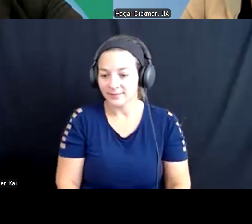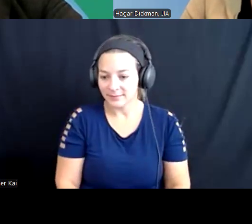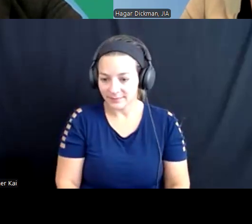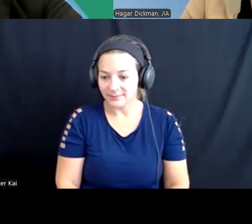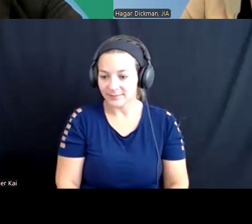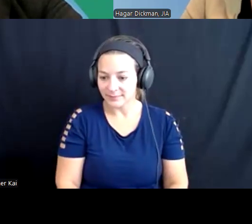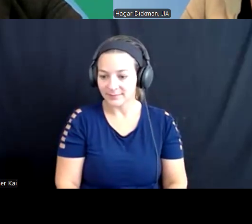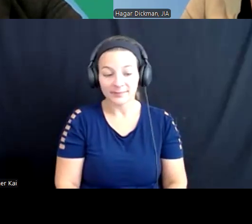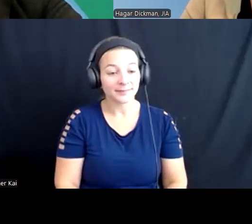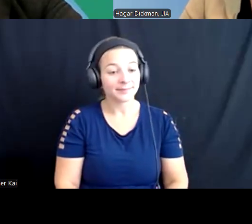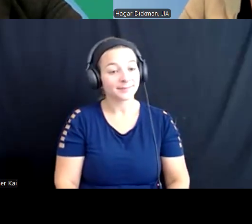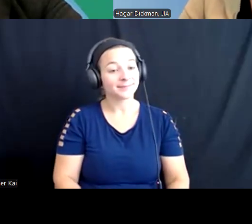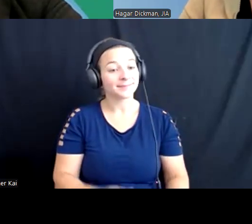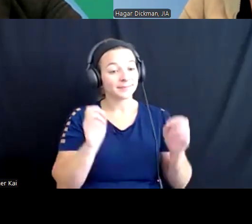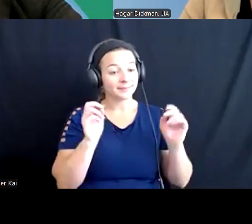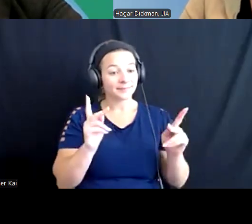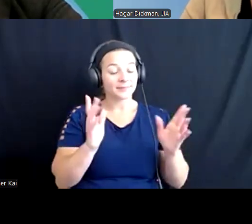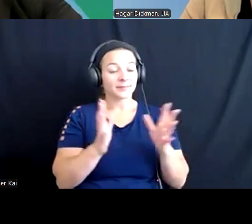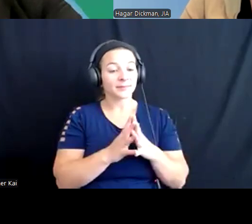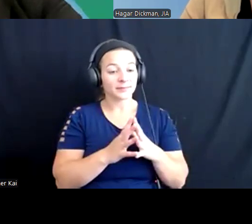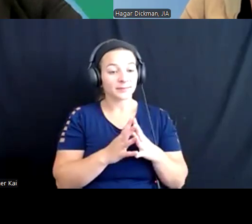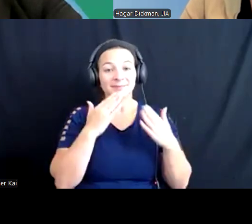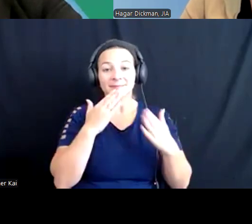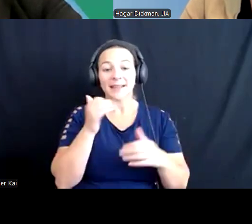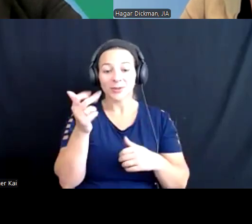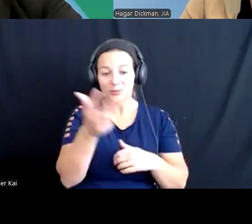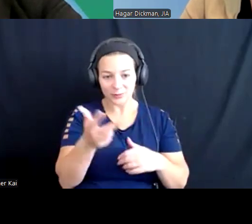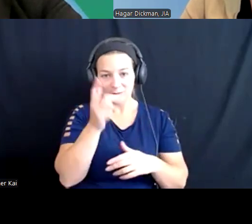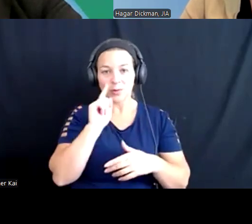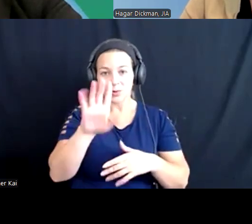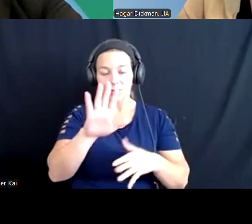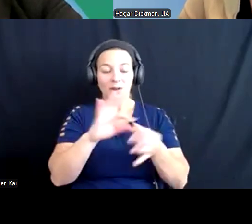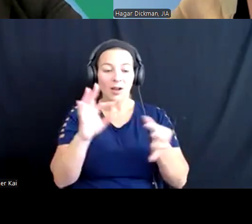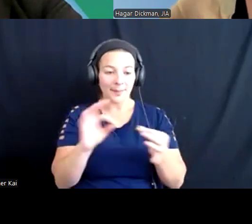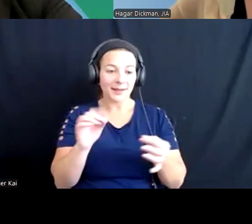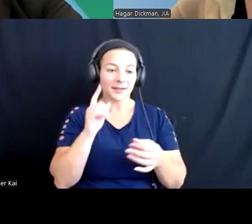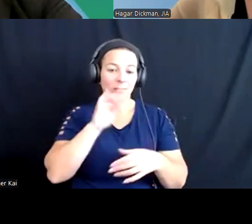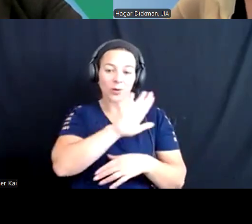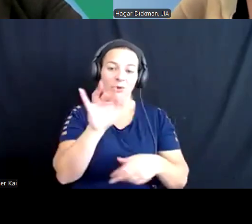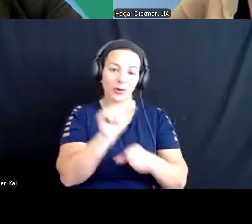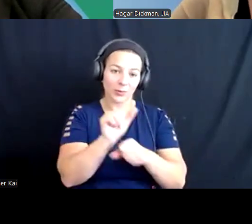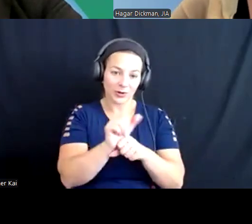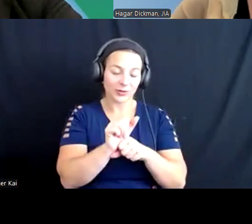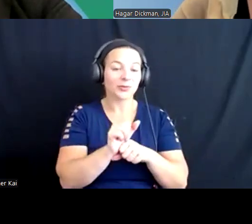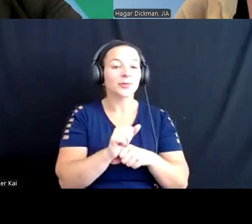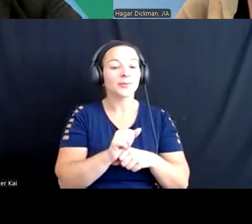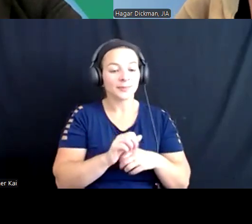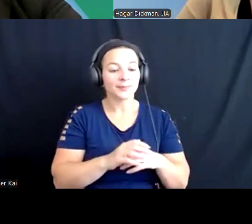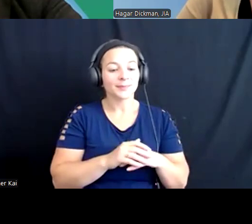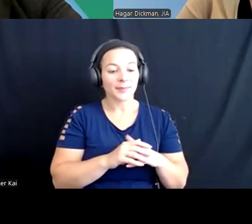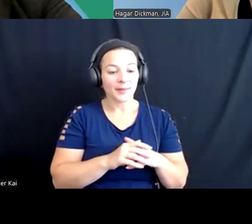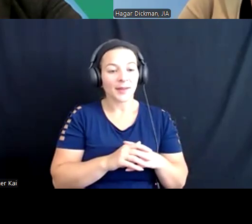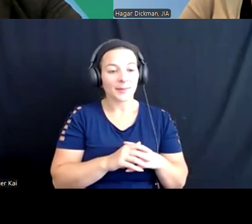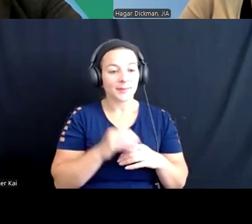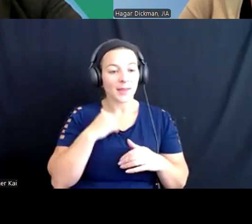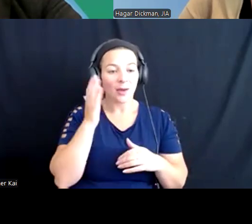Thank you. So we're gonna thank you all three of you for your comments and the work that you do in this space. And I'm